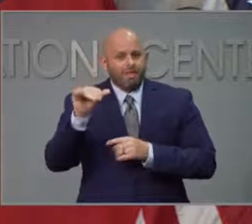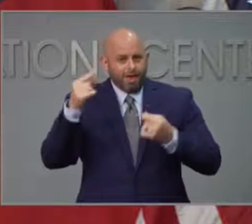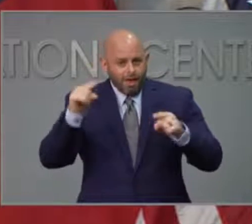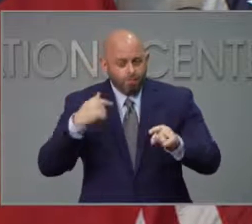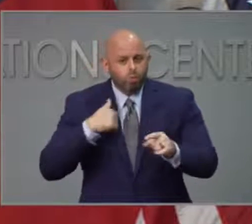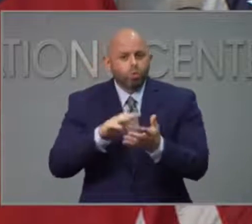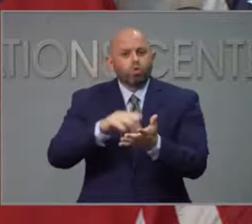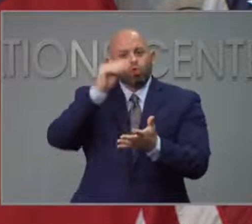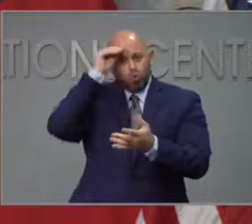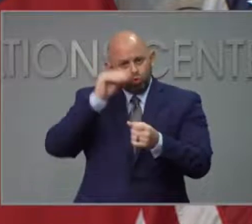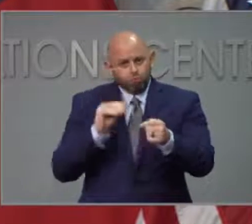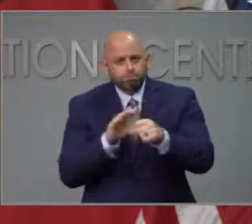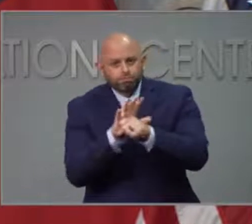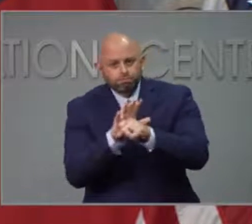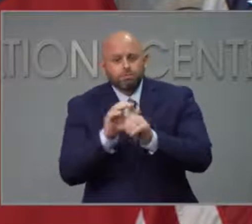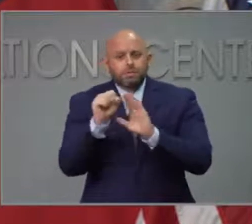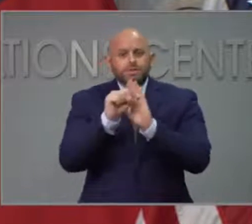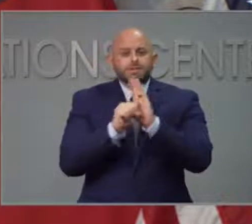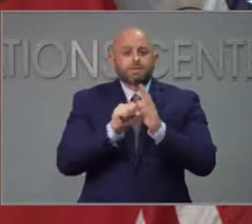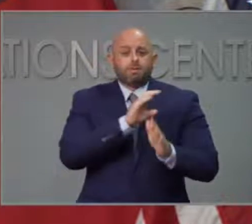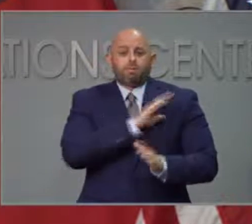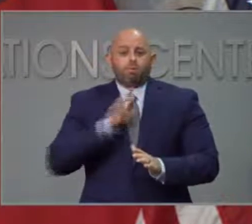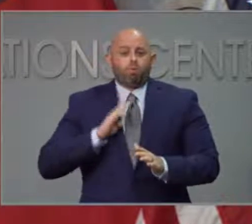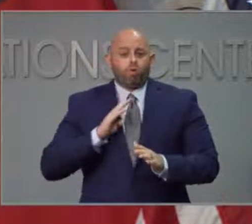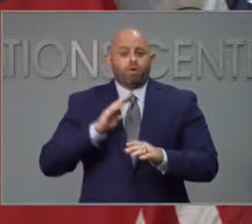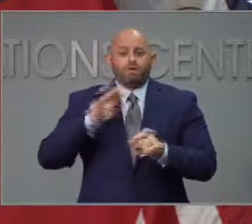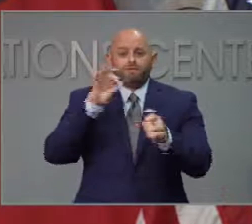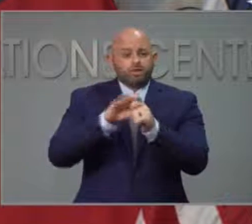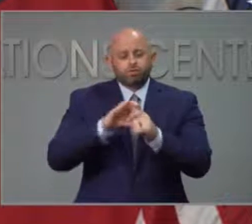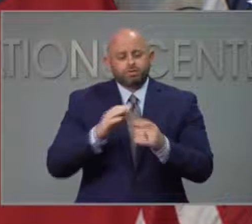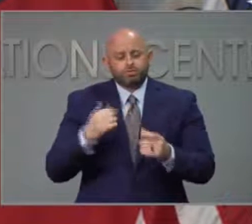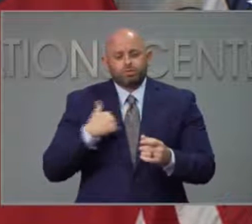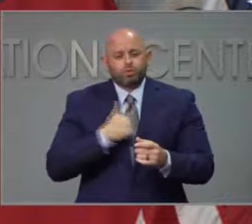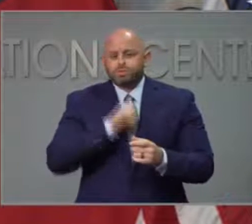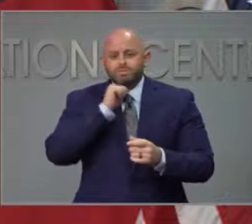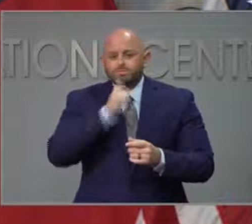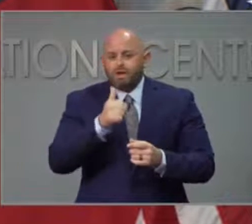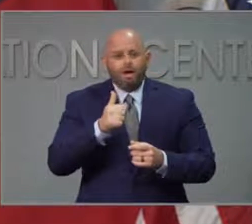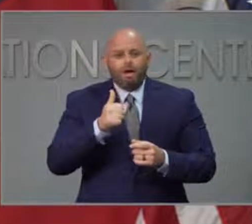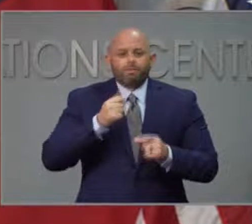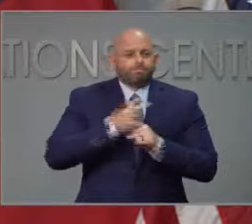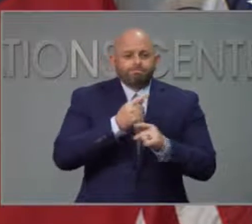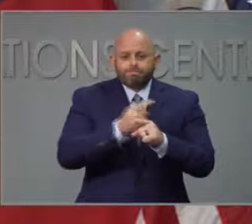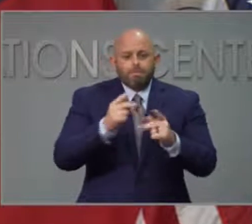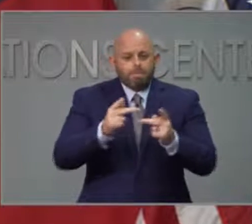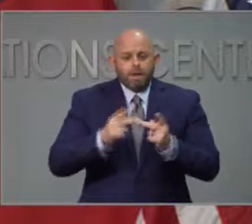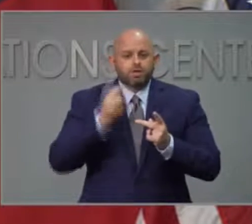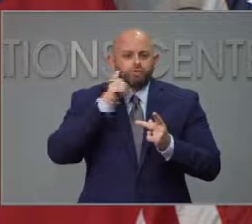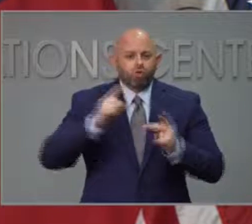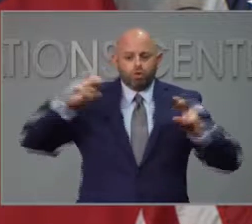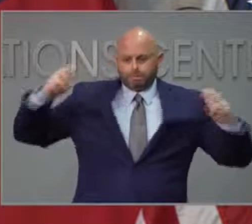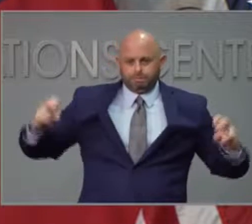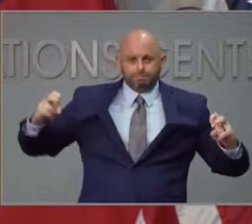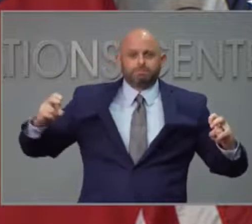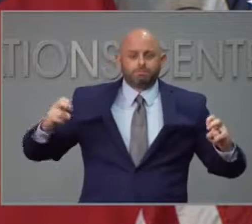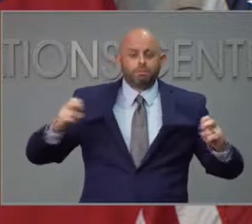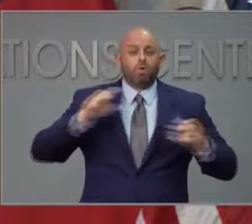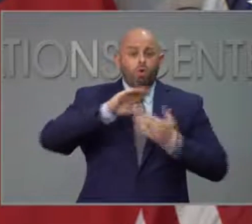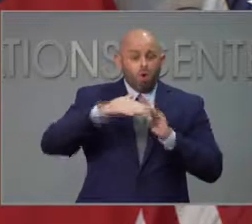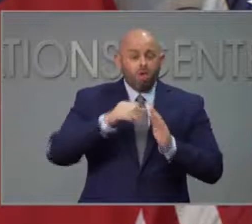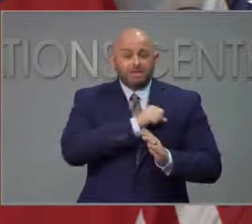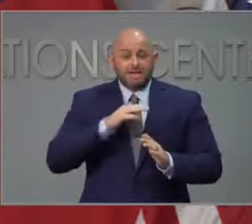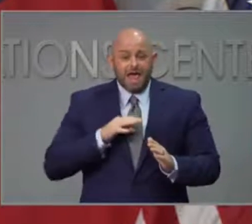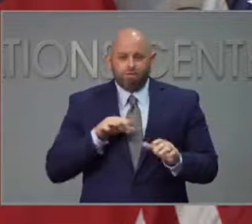and coronavirus, and the State Board of Elections is not set up to accommodate for social distancing with all the State Board staff and